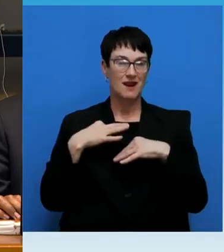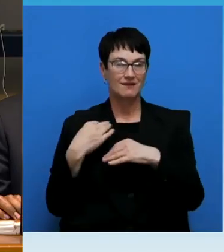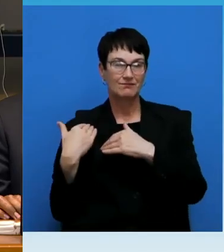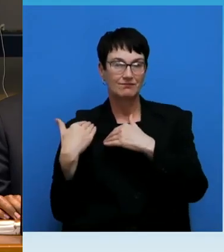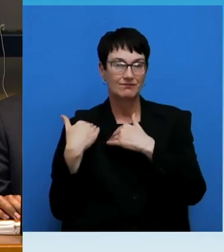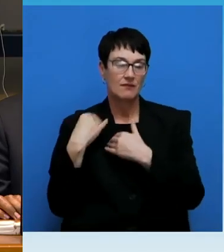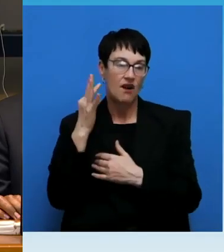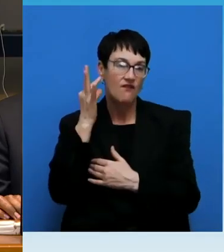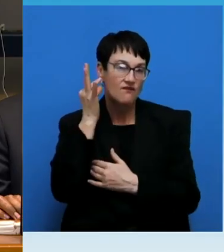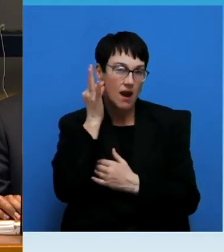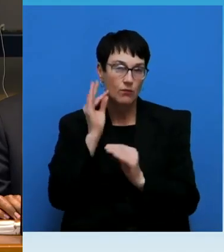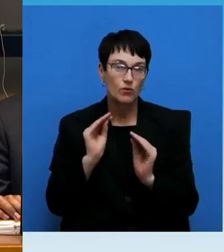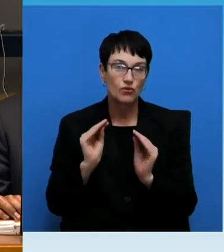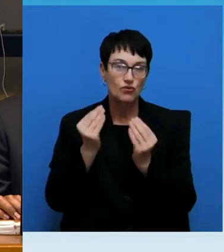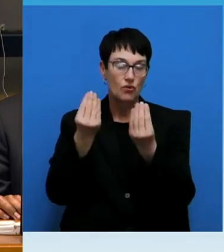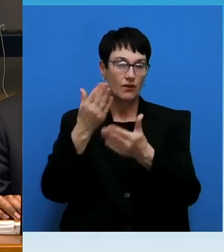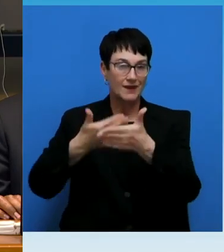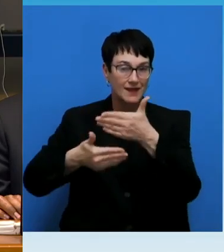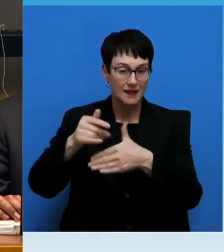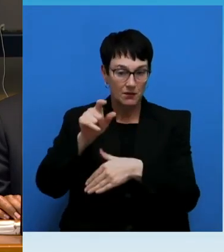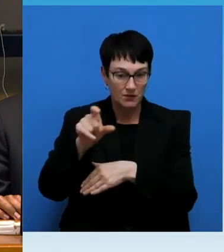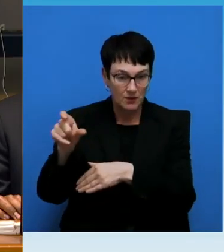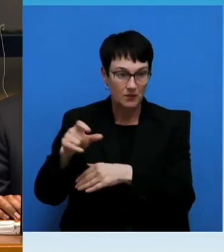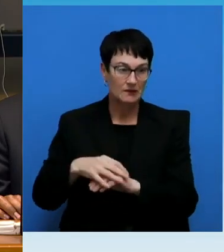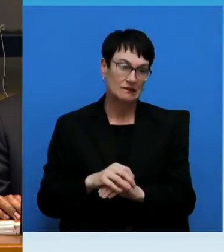the football this afternoon.